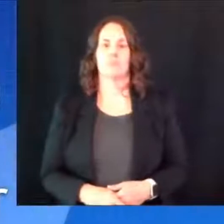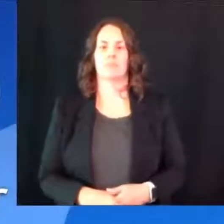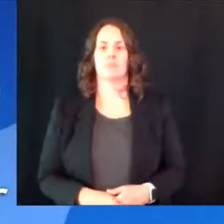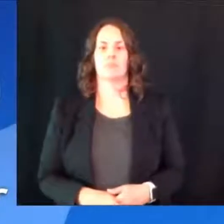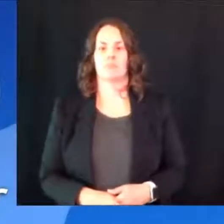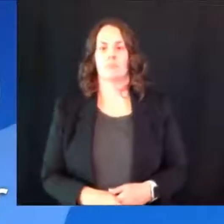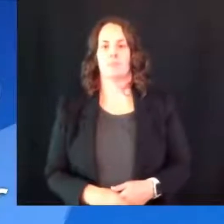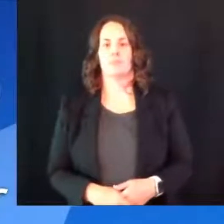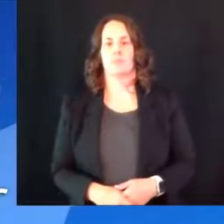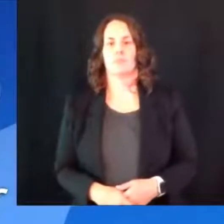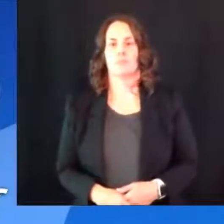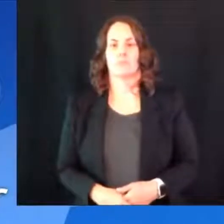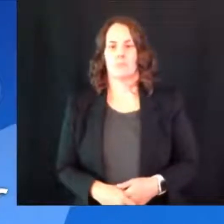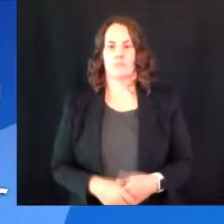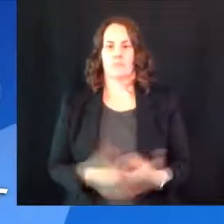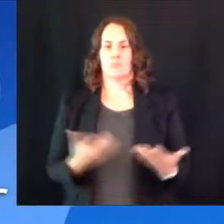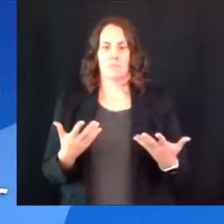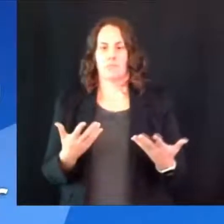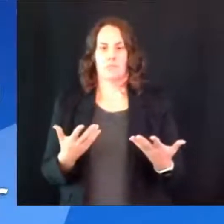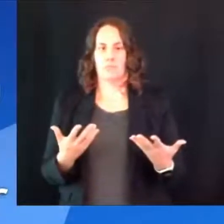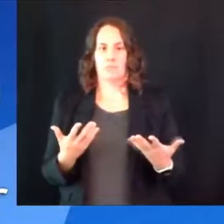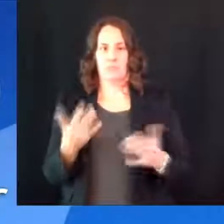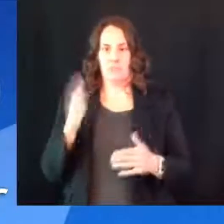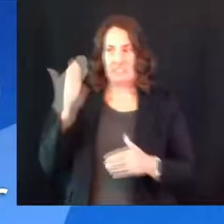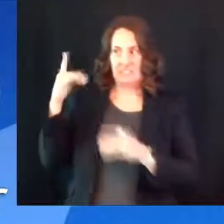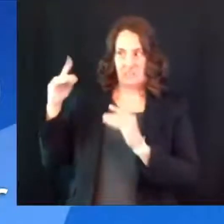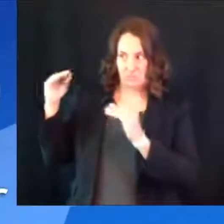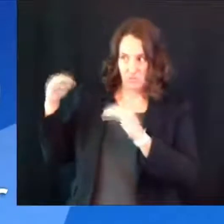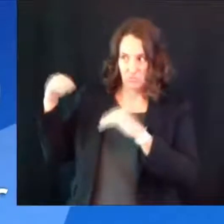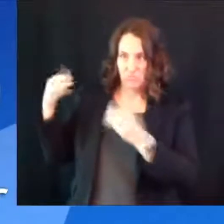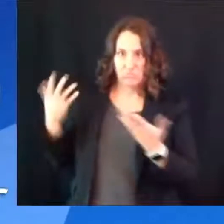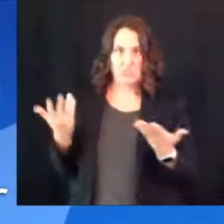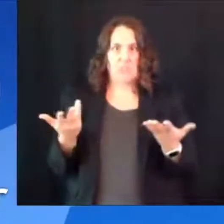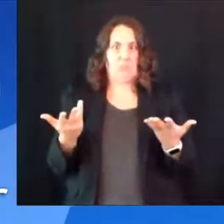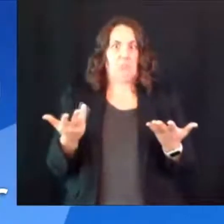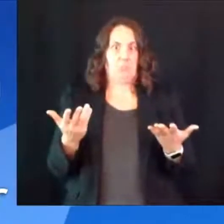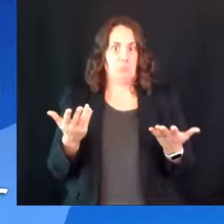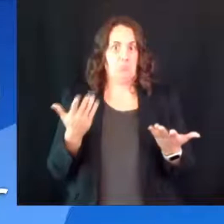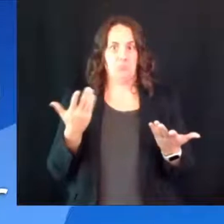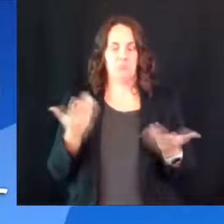All right, let's try to go back to Madeline Anderson at Fox 6. Madeline?